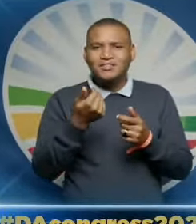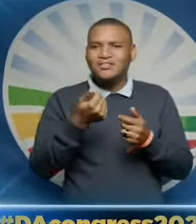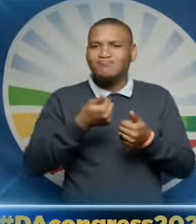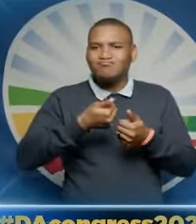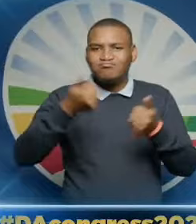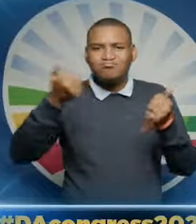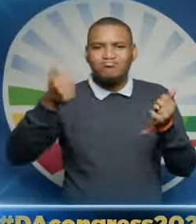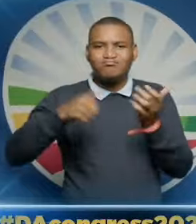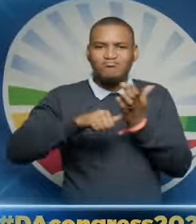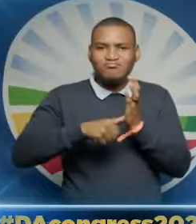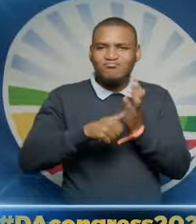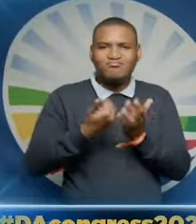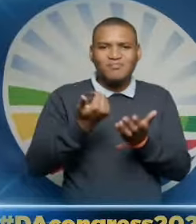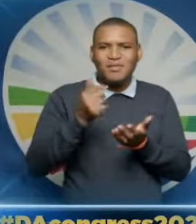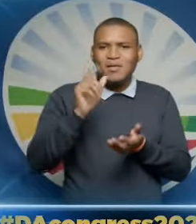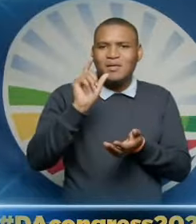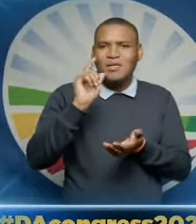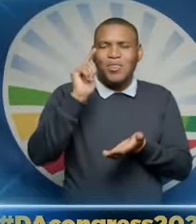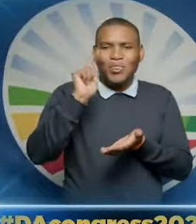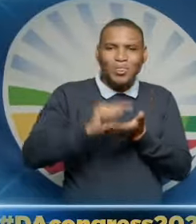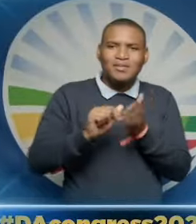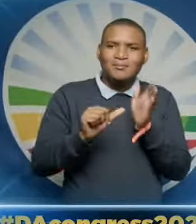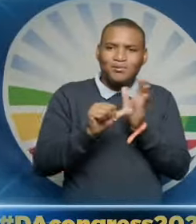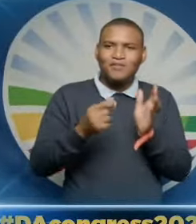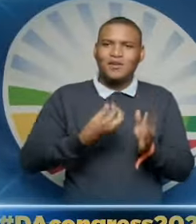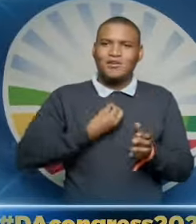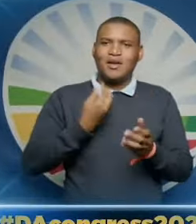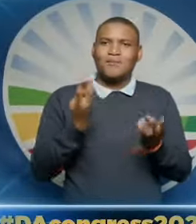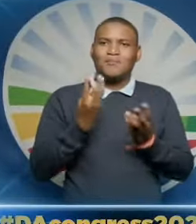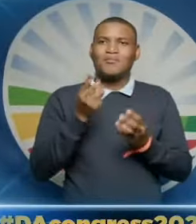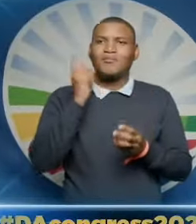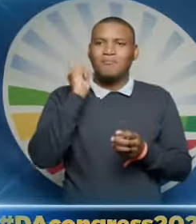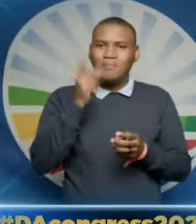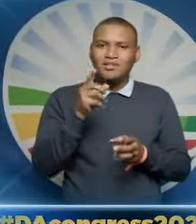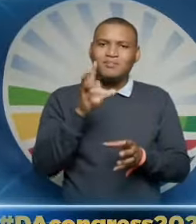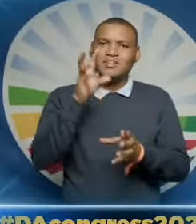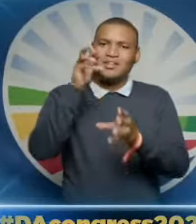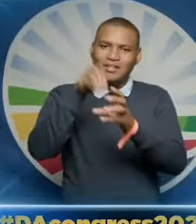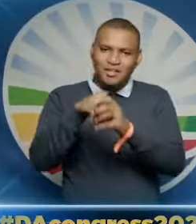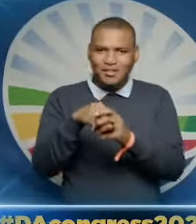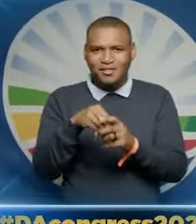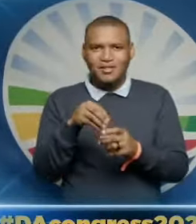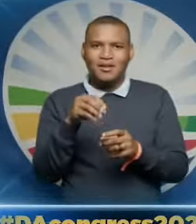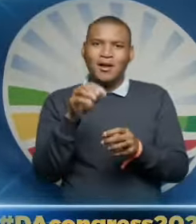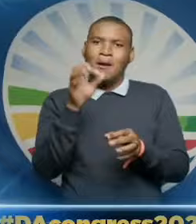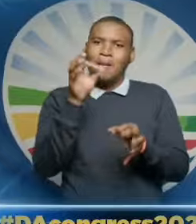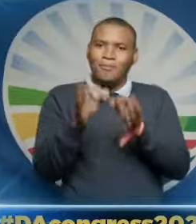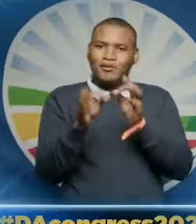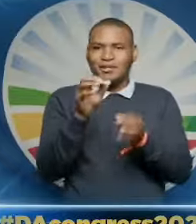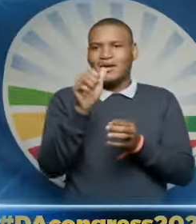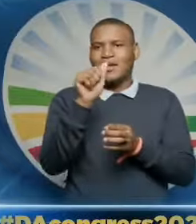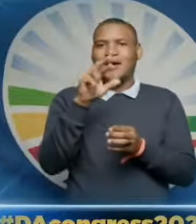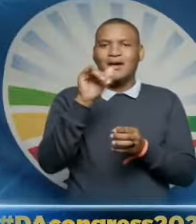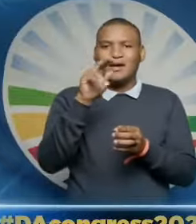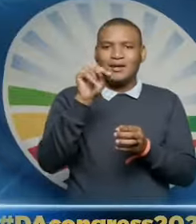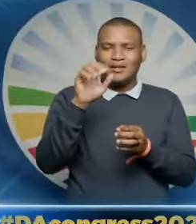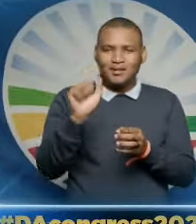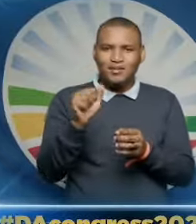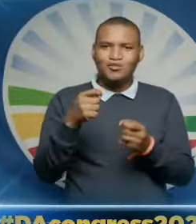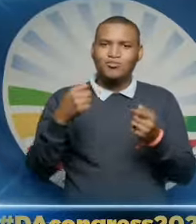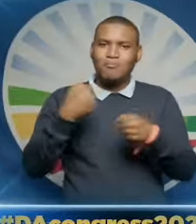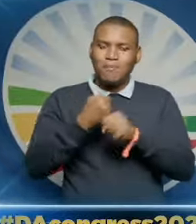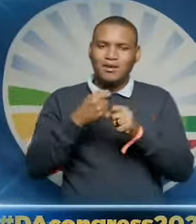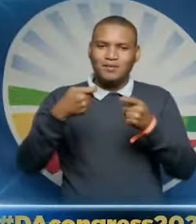before. So it's important for young people to understand that you must be in the arena to make a contribution to change our country for the